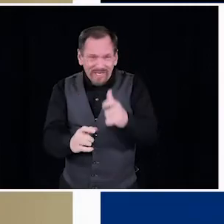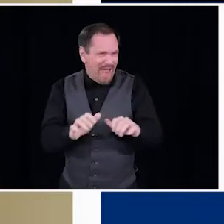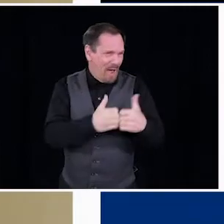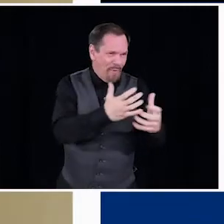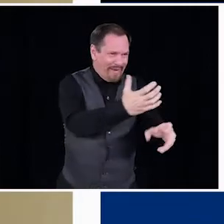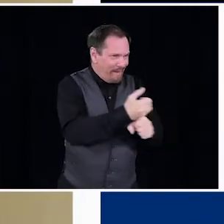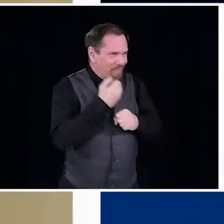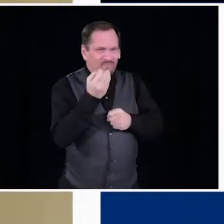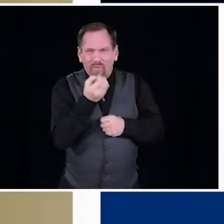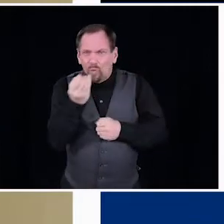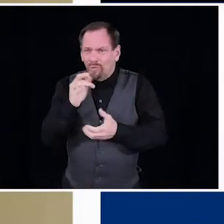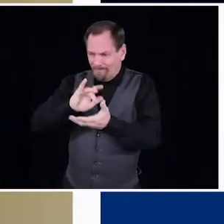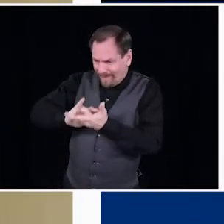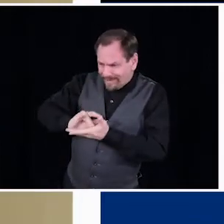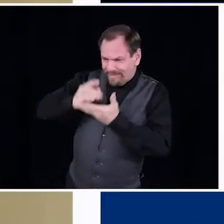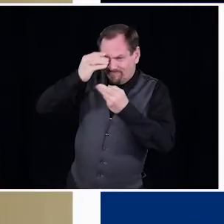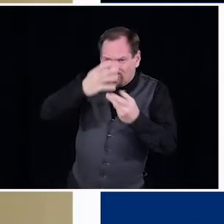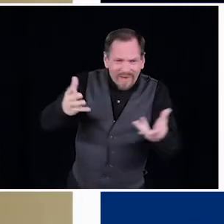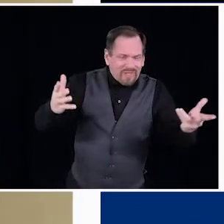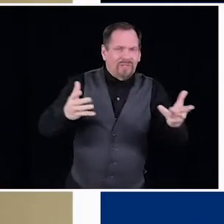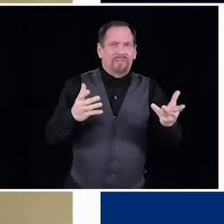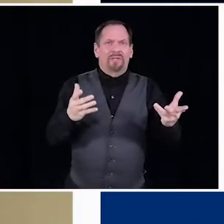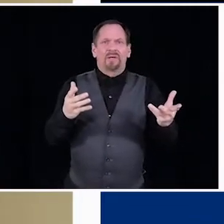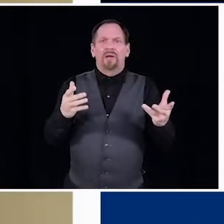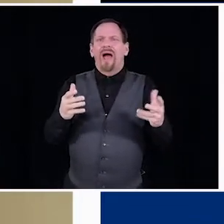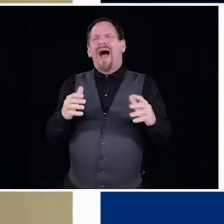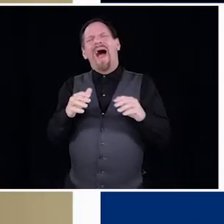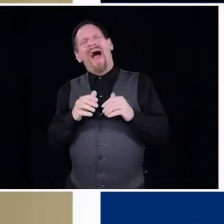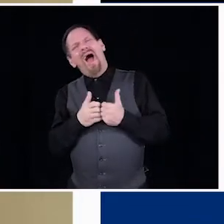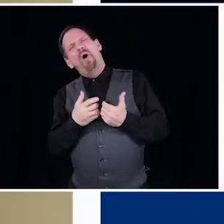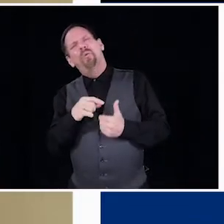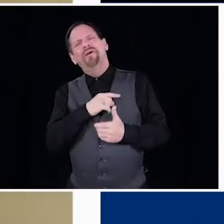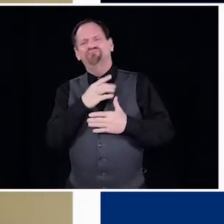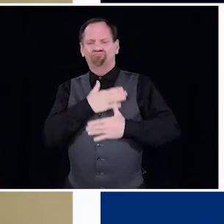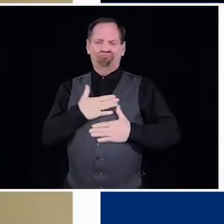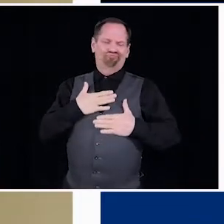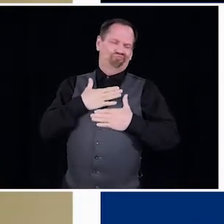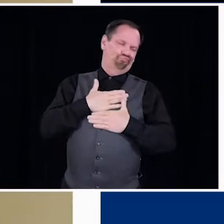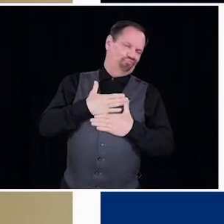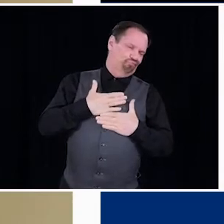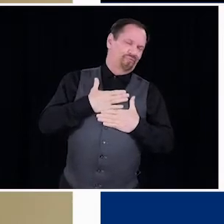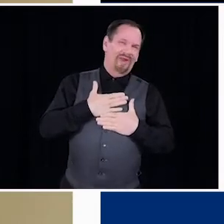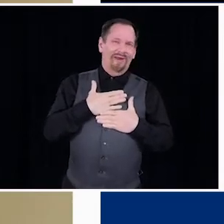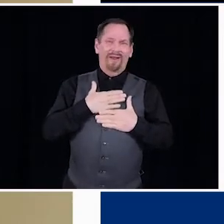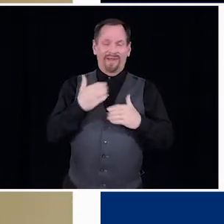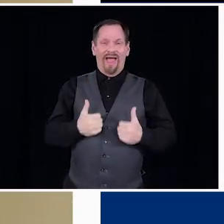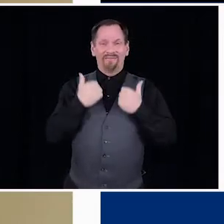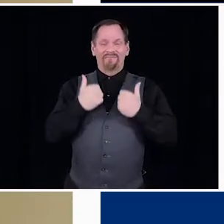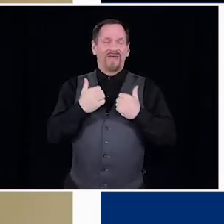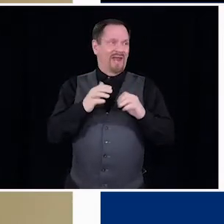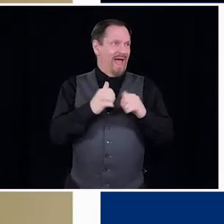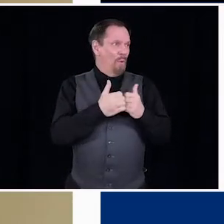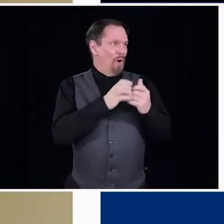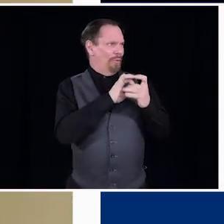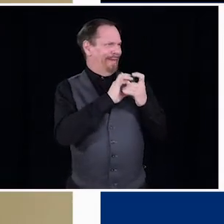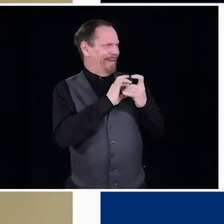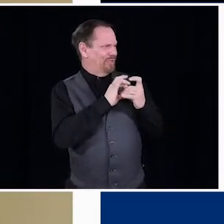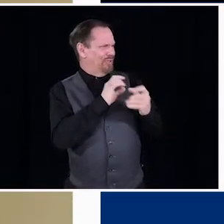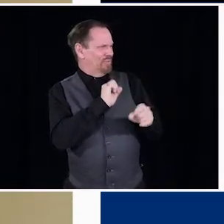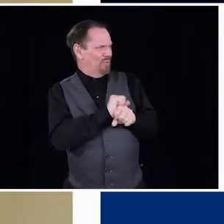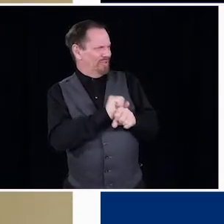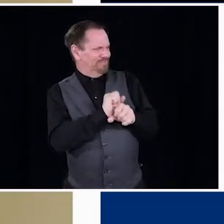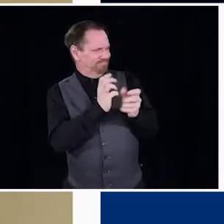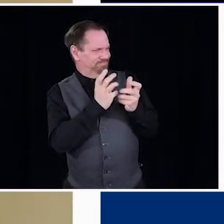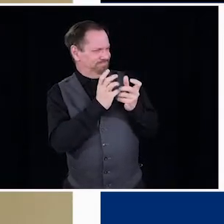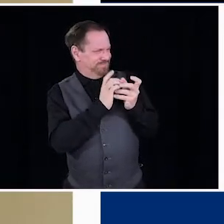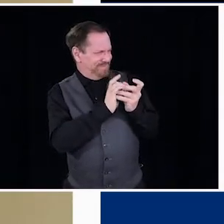way we get food, medicine, and information, the ways we entertain ourselves and our relationships.